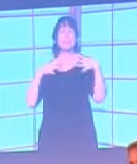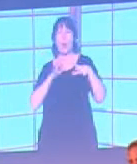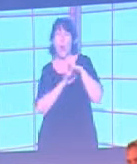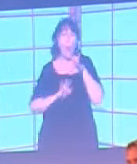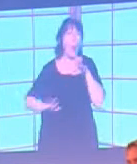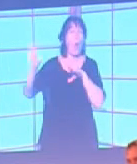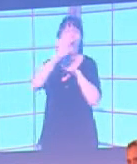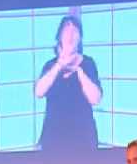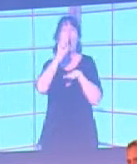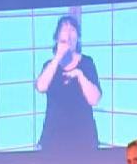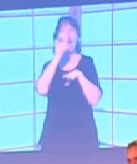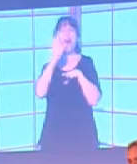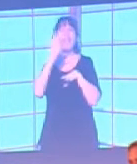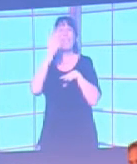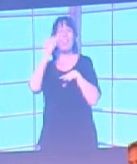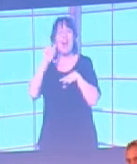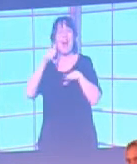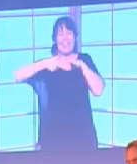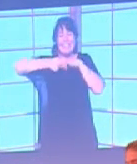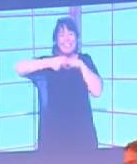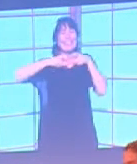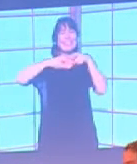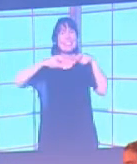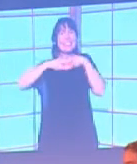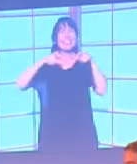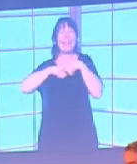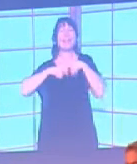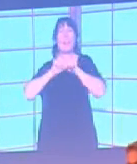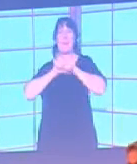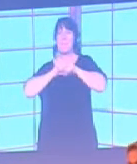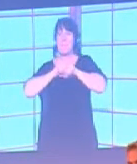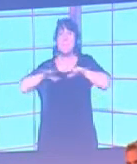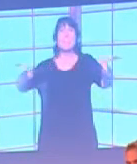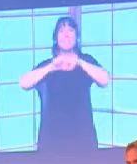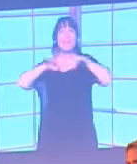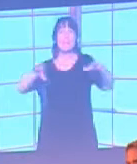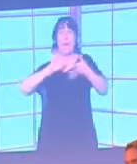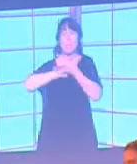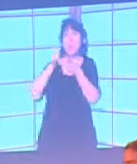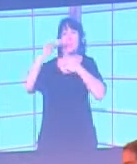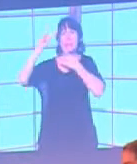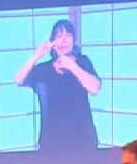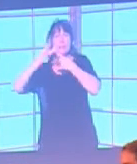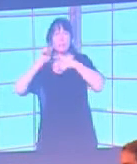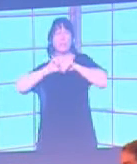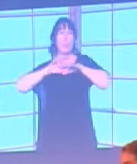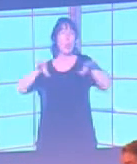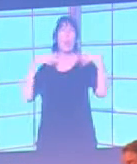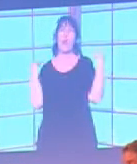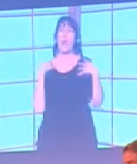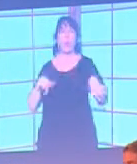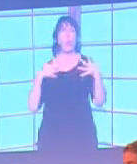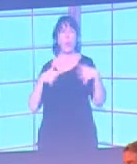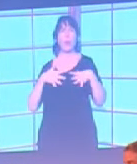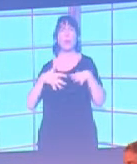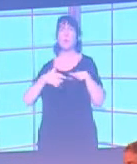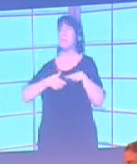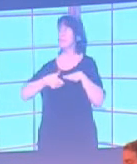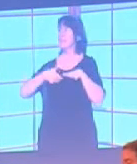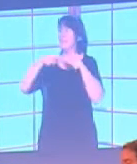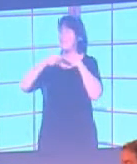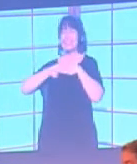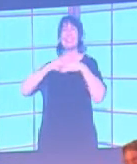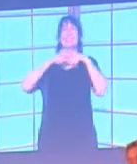Euro 2016 ticketing. On the media release, the success was tickets